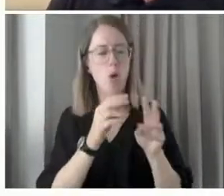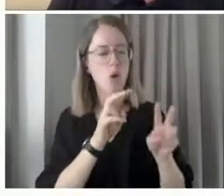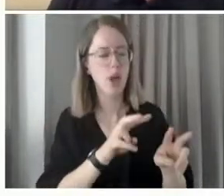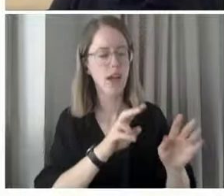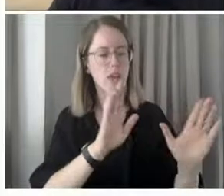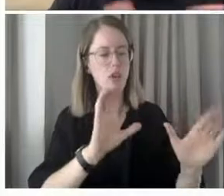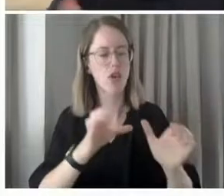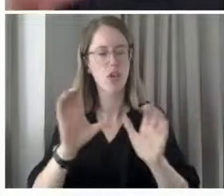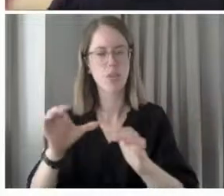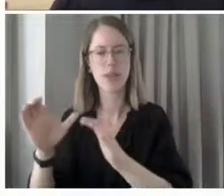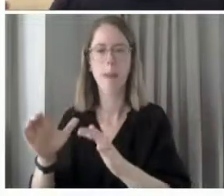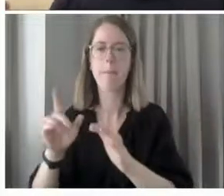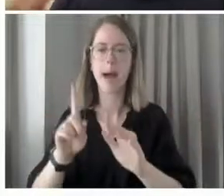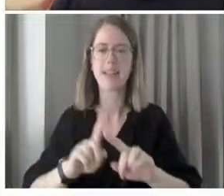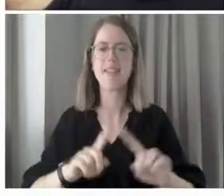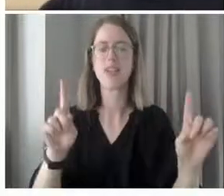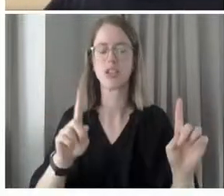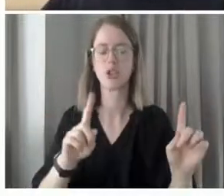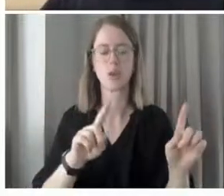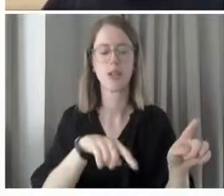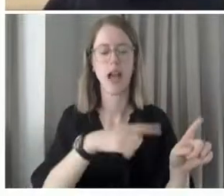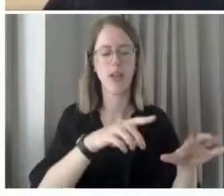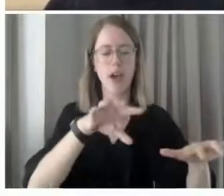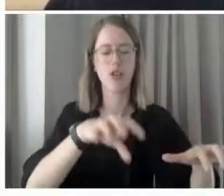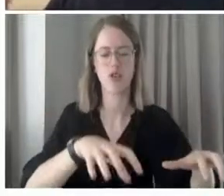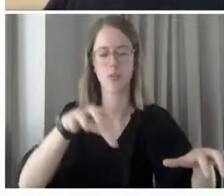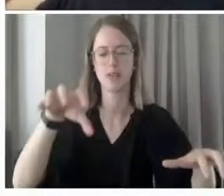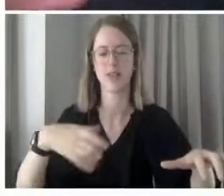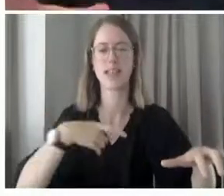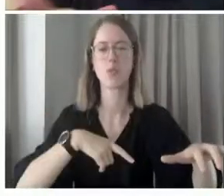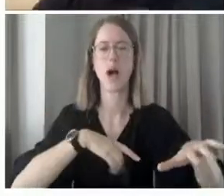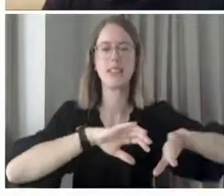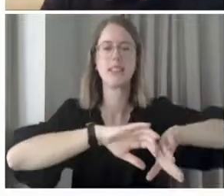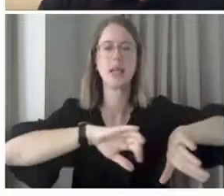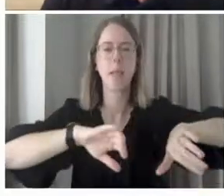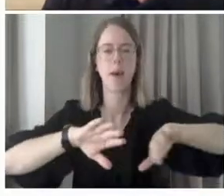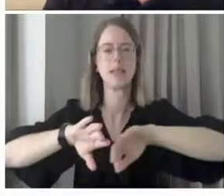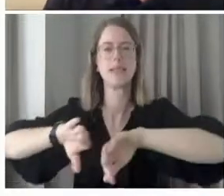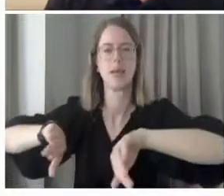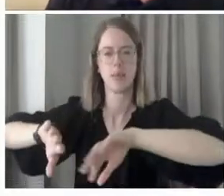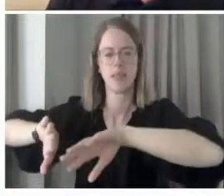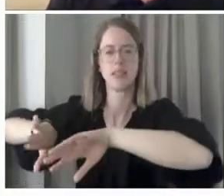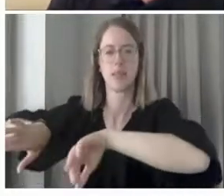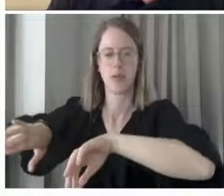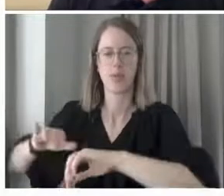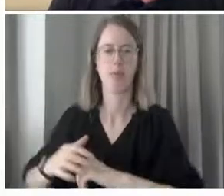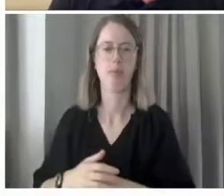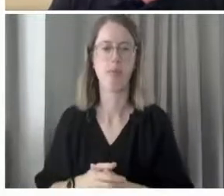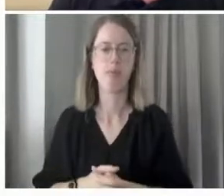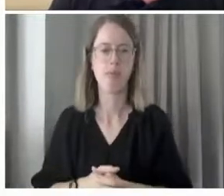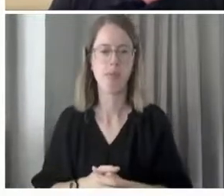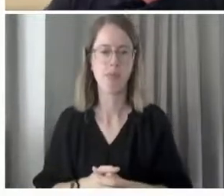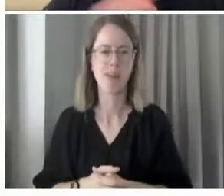they're different enough to the other groups to make it worthwhile addressing them as a group. And so I'm going to go through the